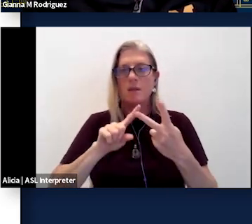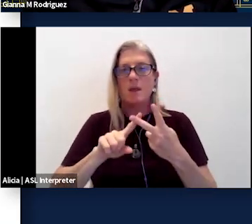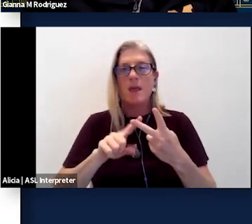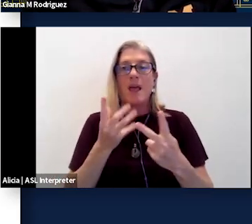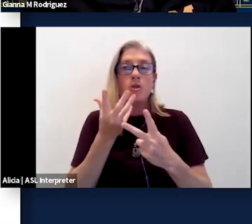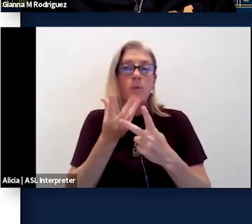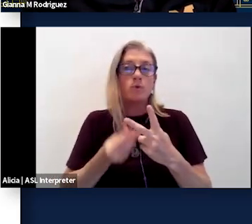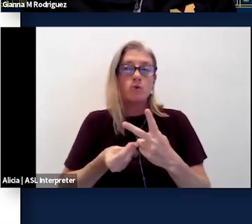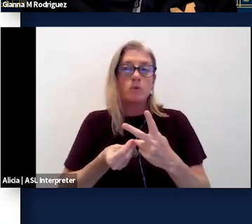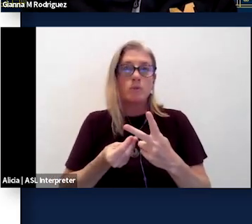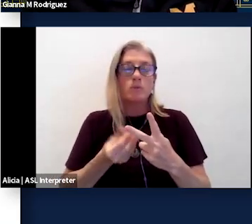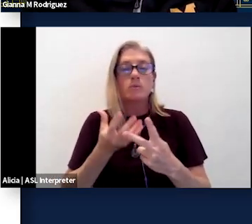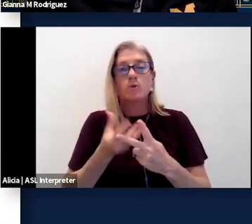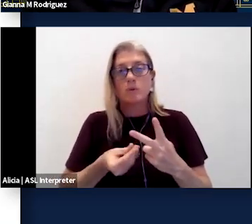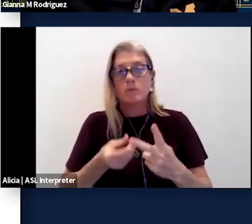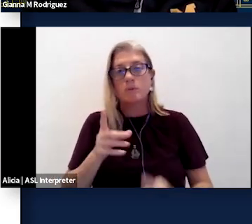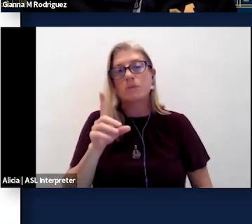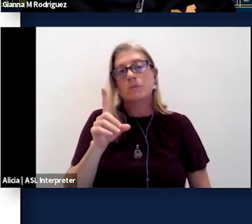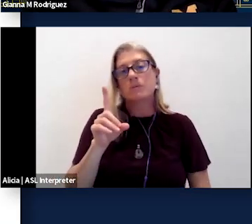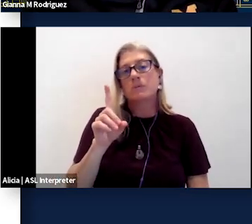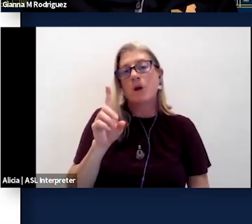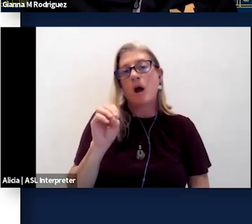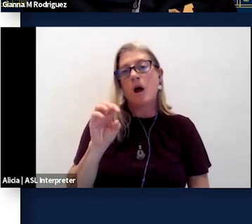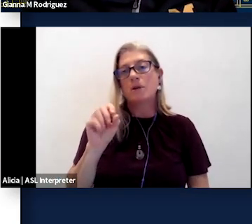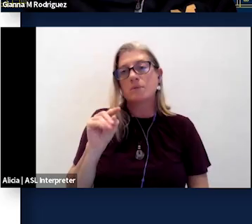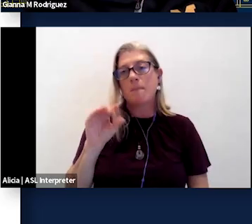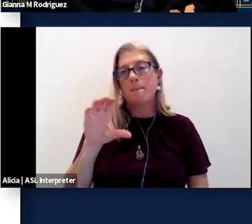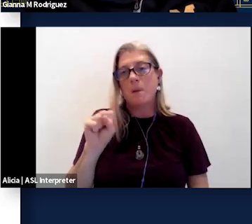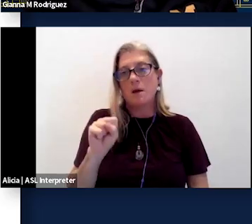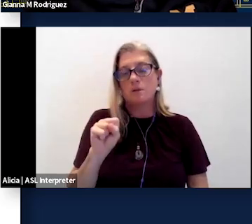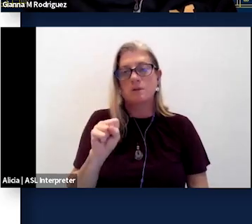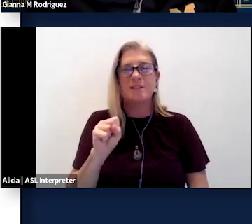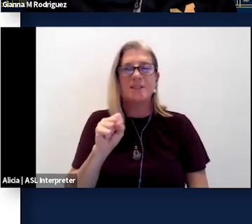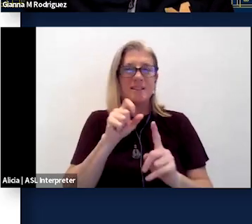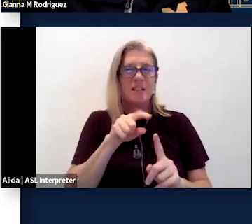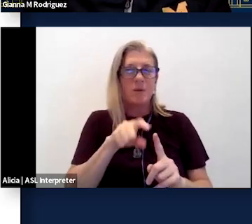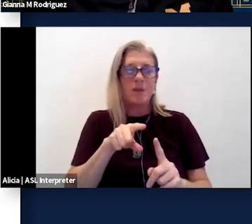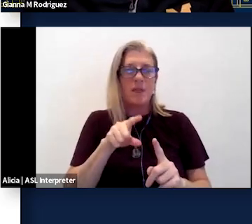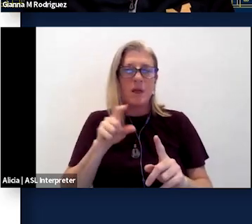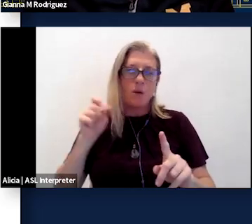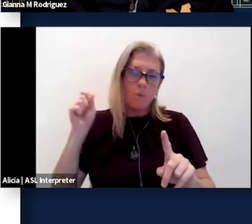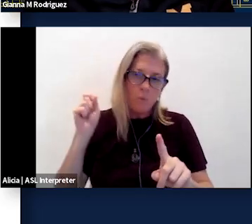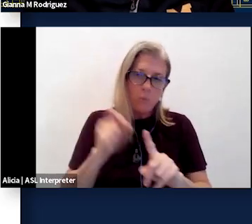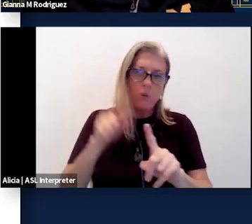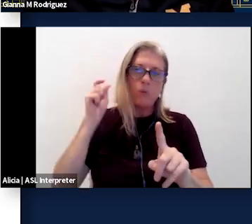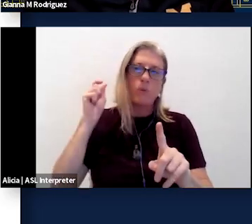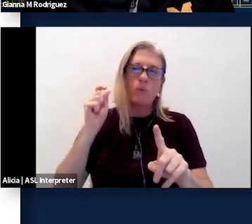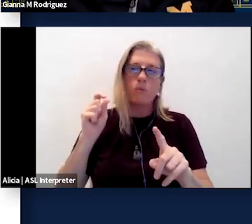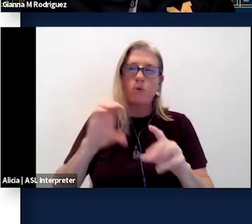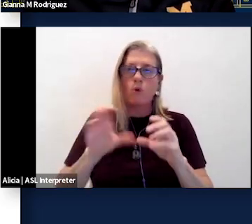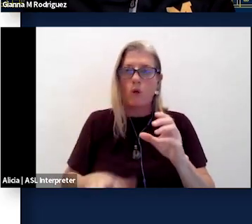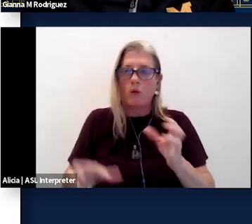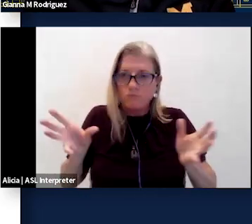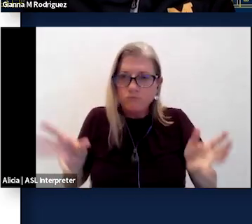absorbents or the osmotics. So the stimulants sort of zap your colon to start moving,